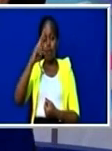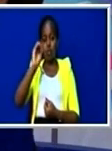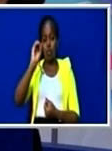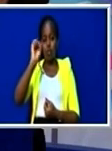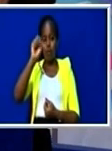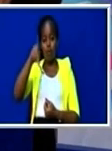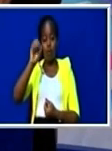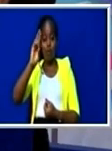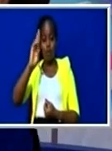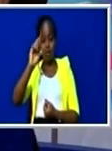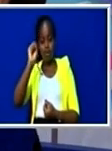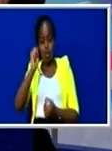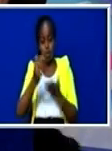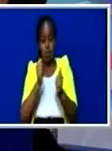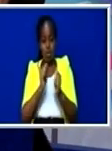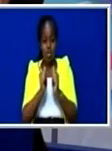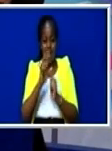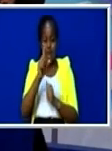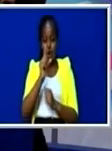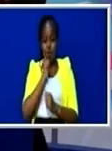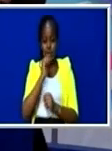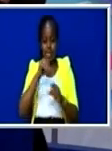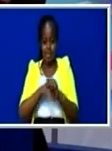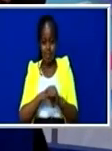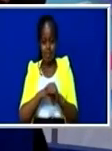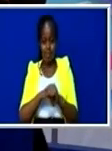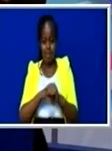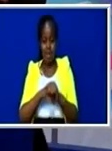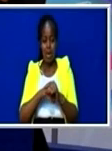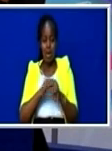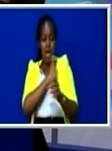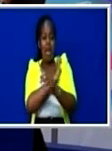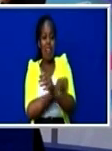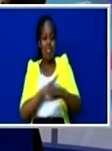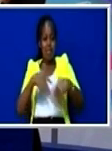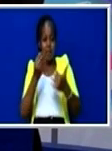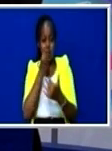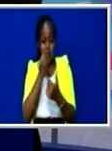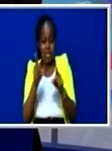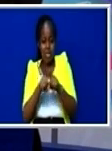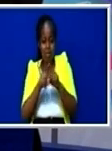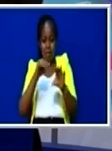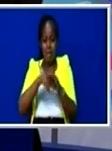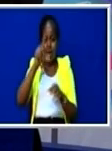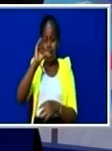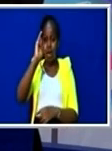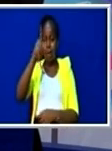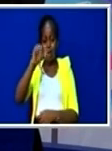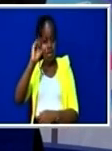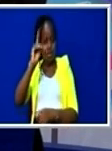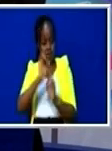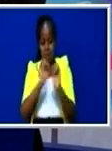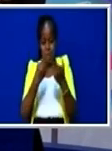additional element that is never in carbohydrates, and it is also not there in lipids, but in proteins it is